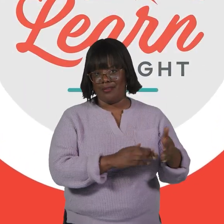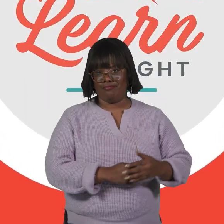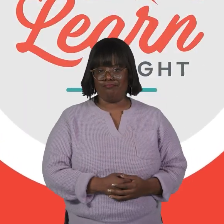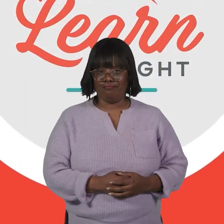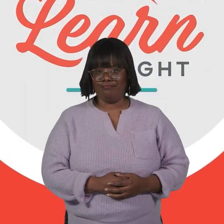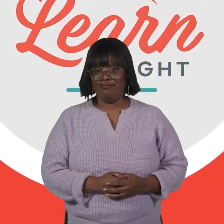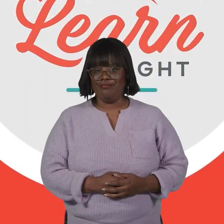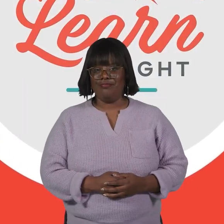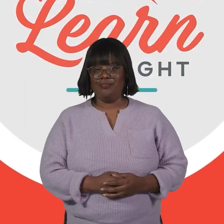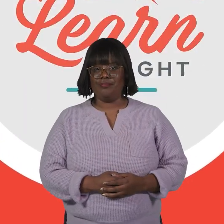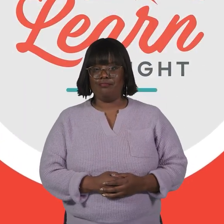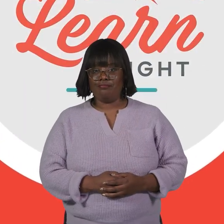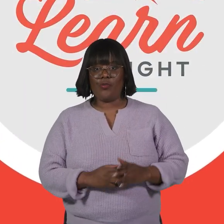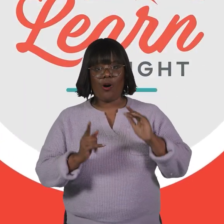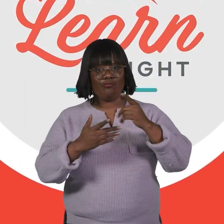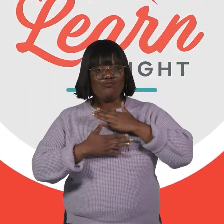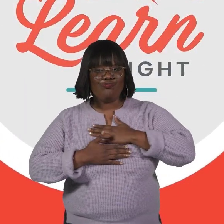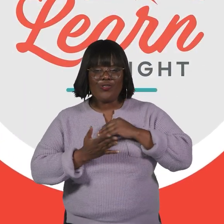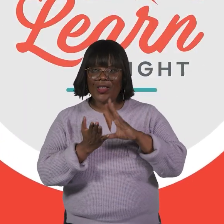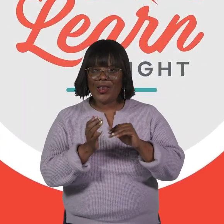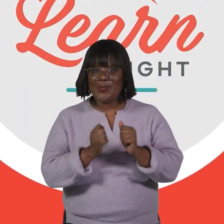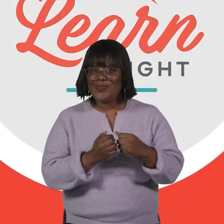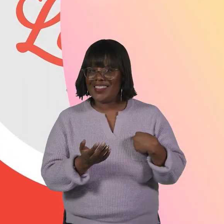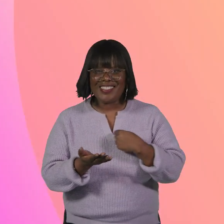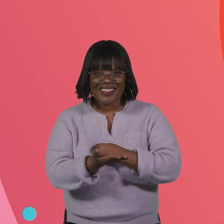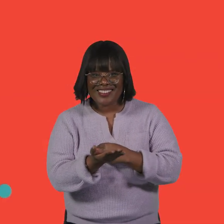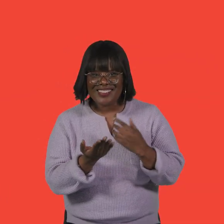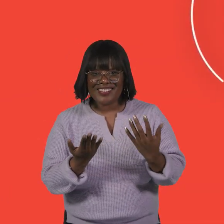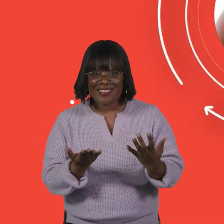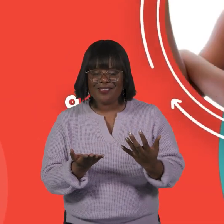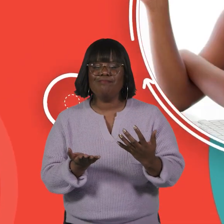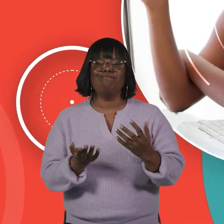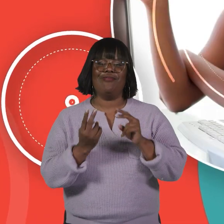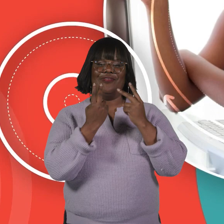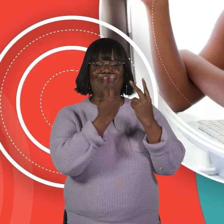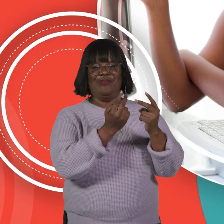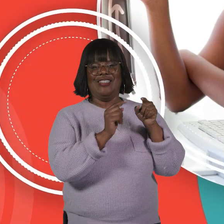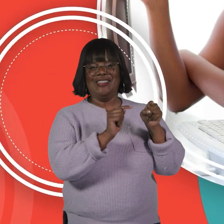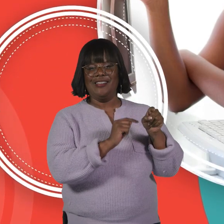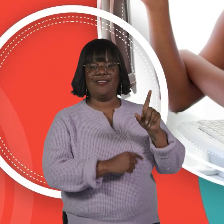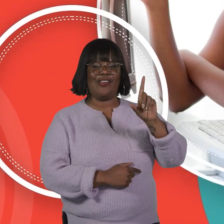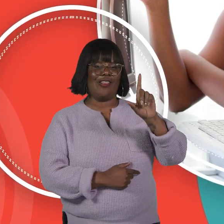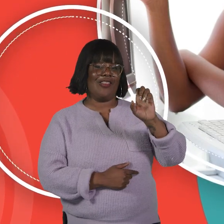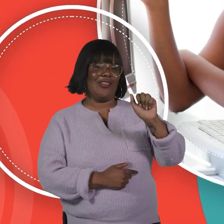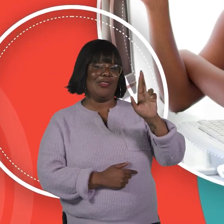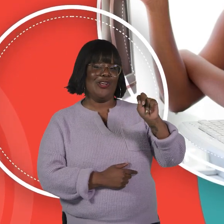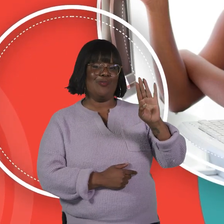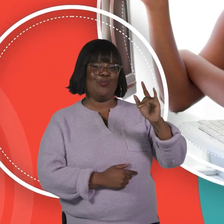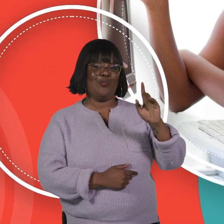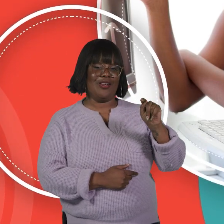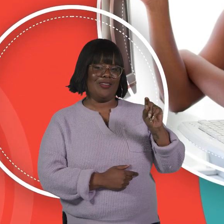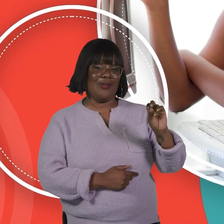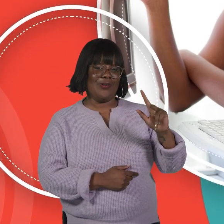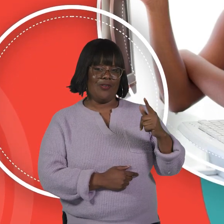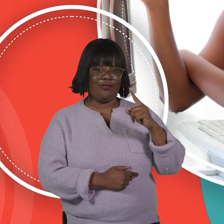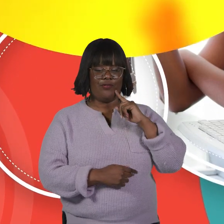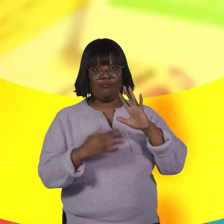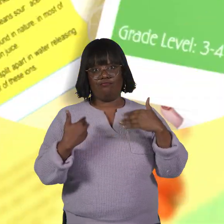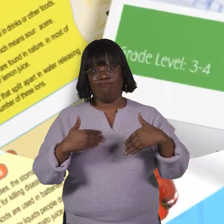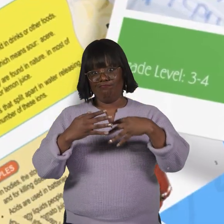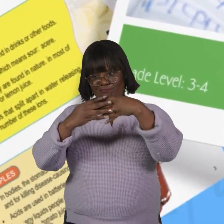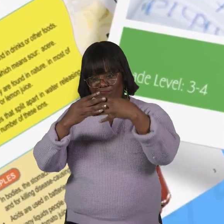Hope you had fun learning with us. Visit us at LearnBrite.org for thousands of free